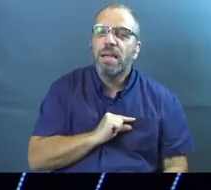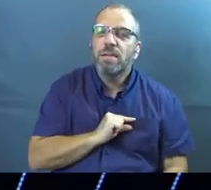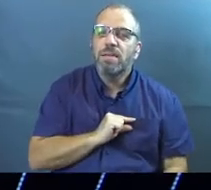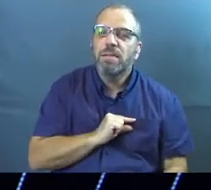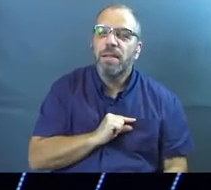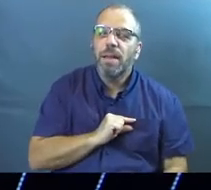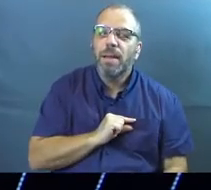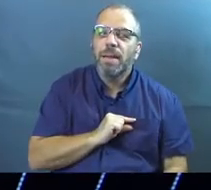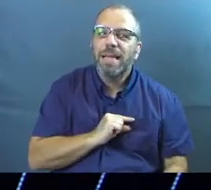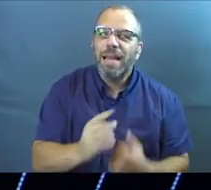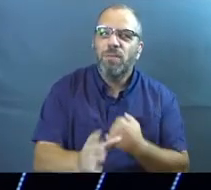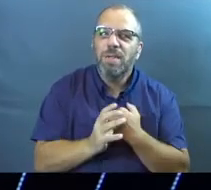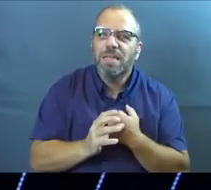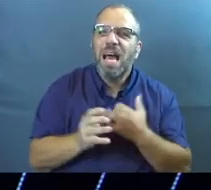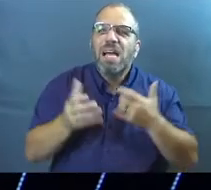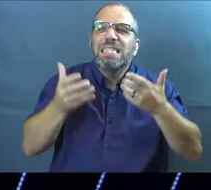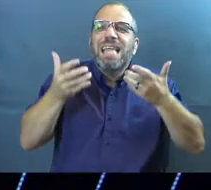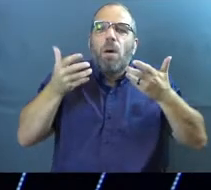not want to do it ever.